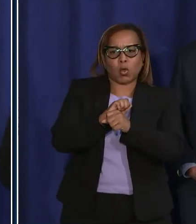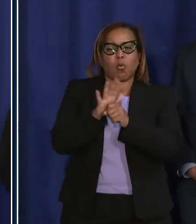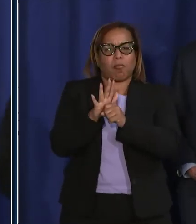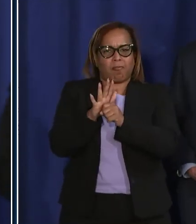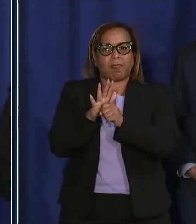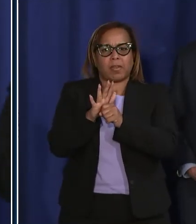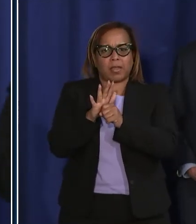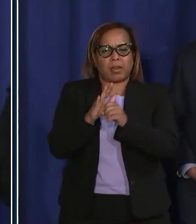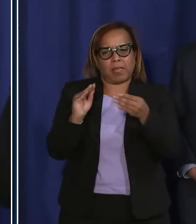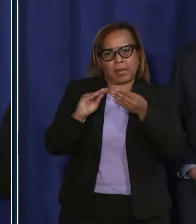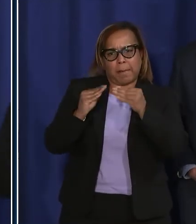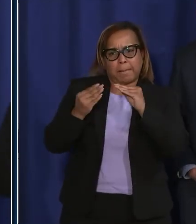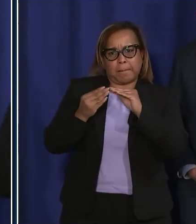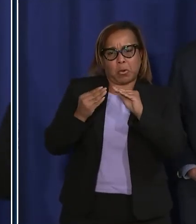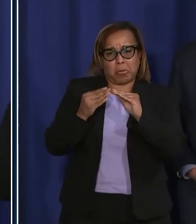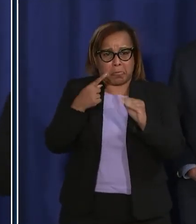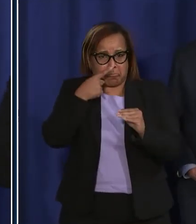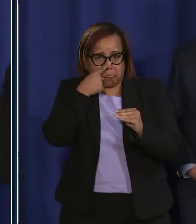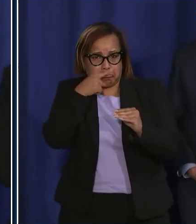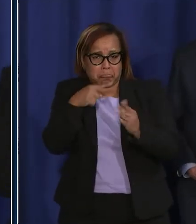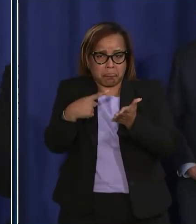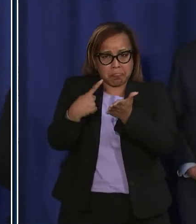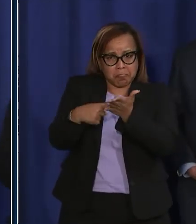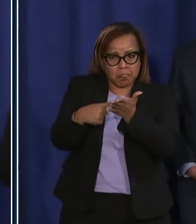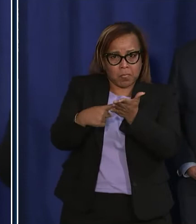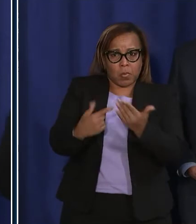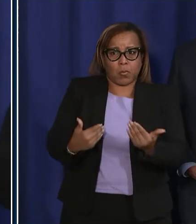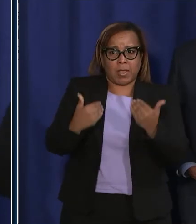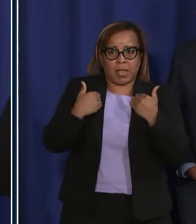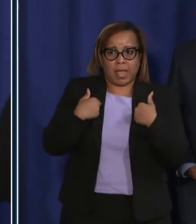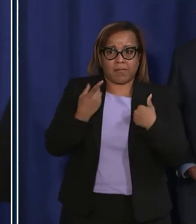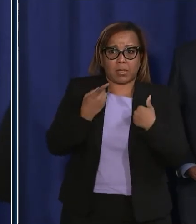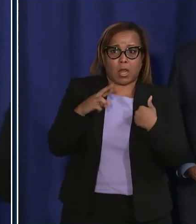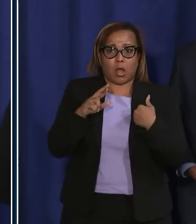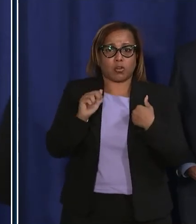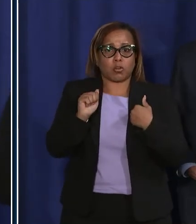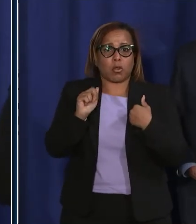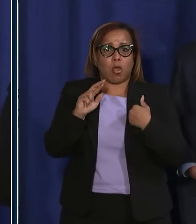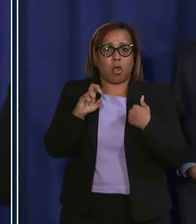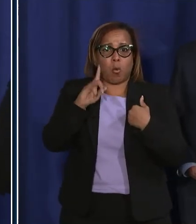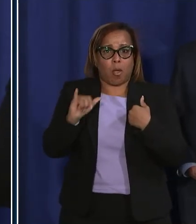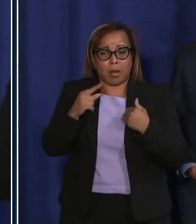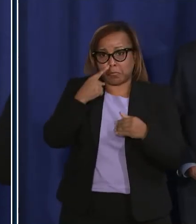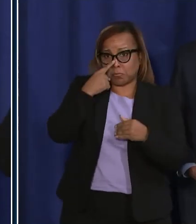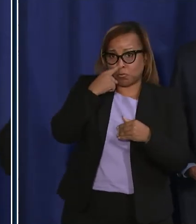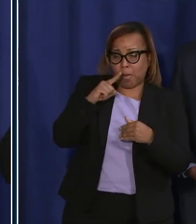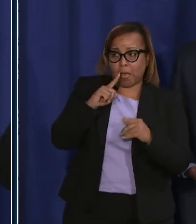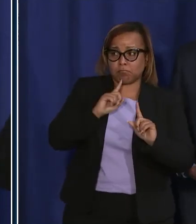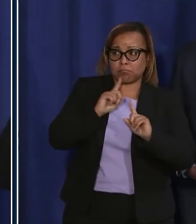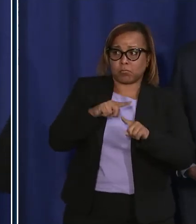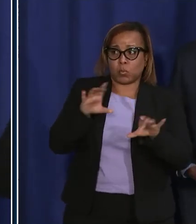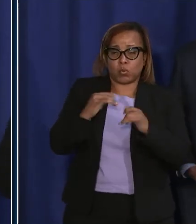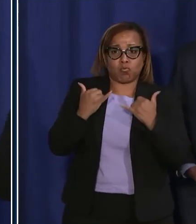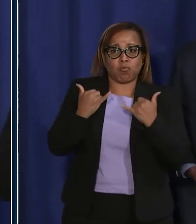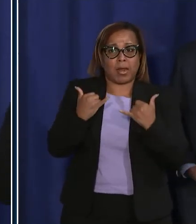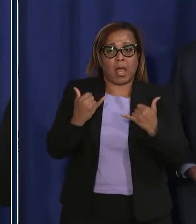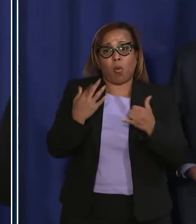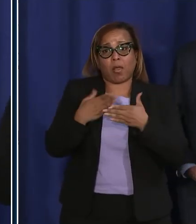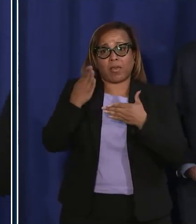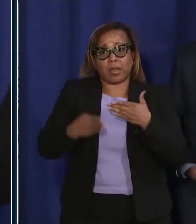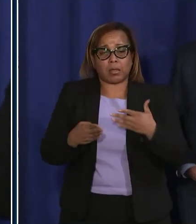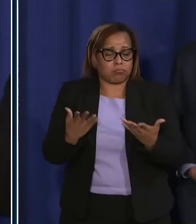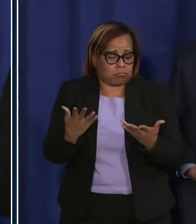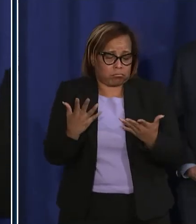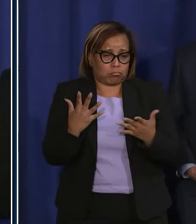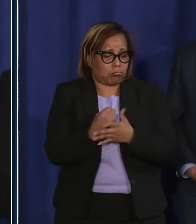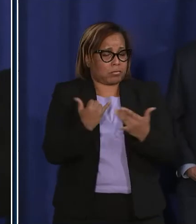COVID, the numbers, if you mind discussing, or we have Dr. Awardi, if you have a second for us. We could do it right now, we could do it at the end. Yeah, no, we can